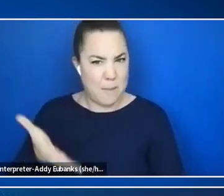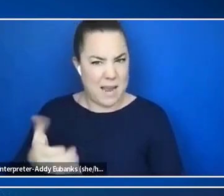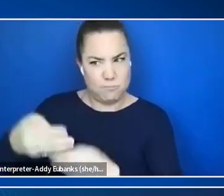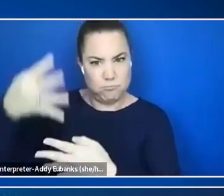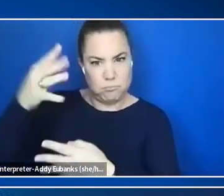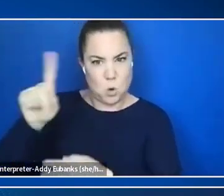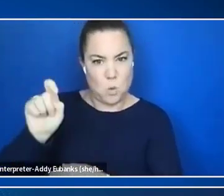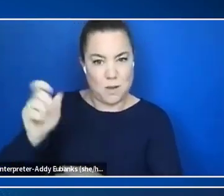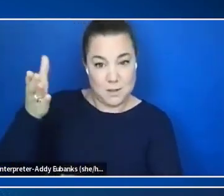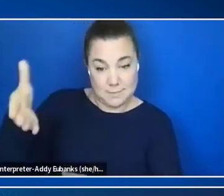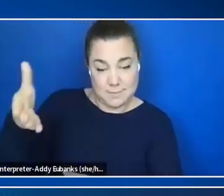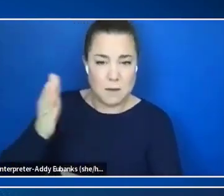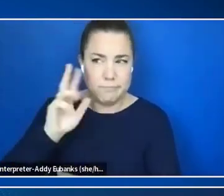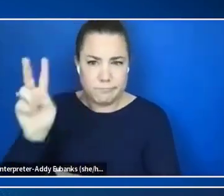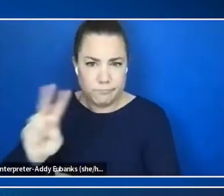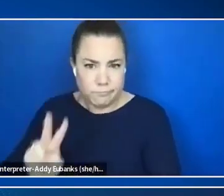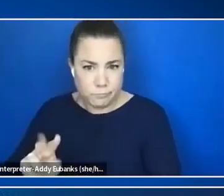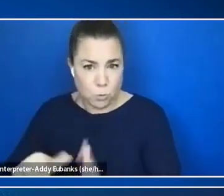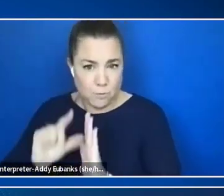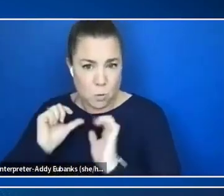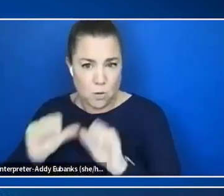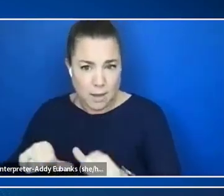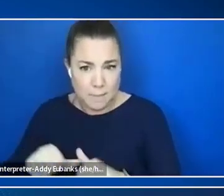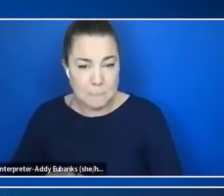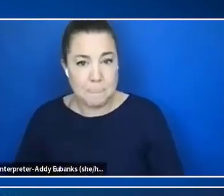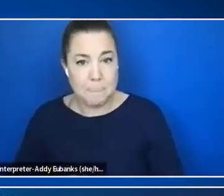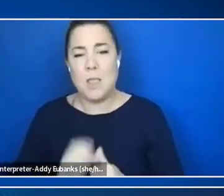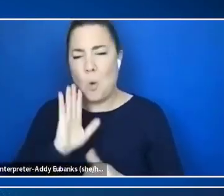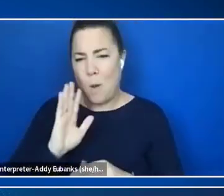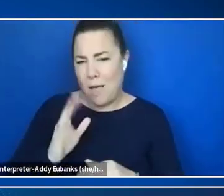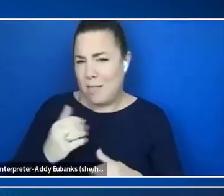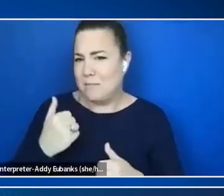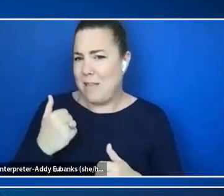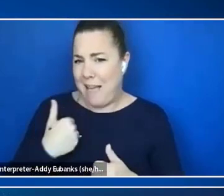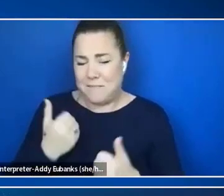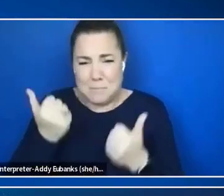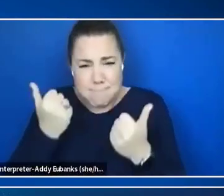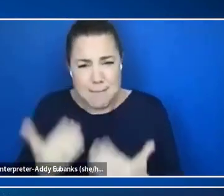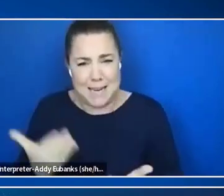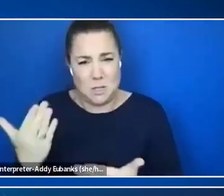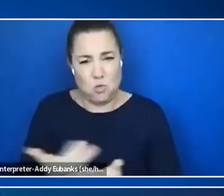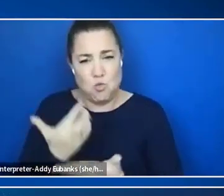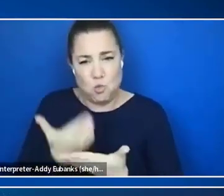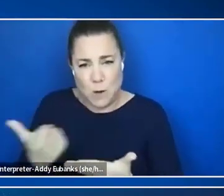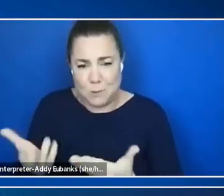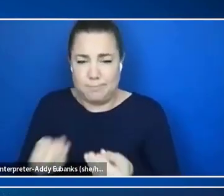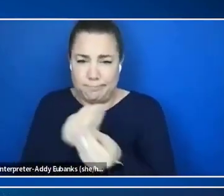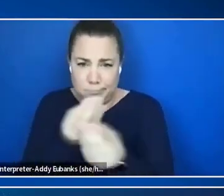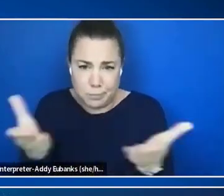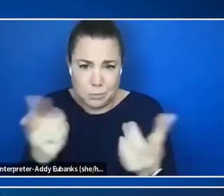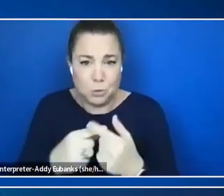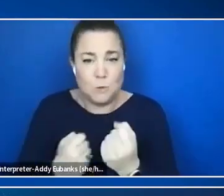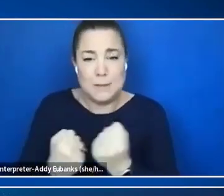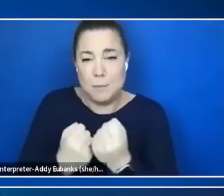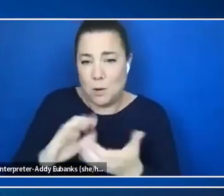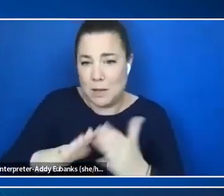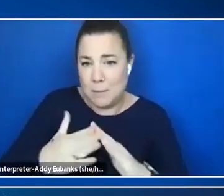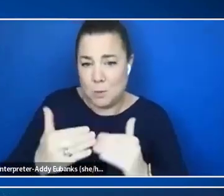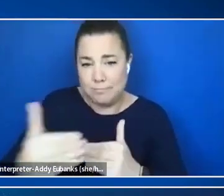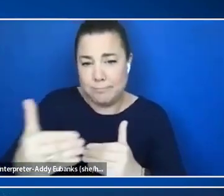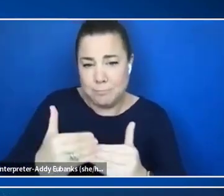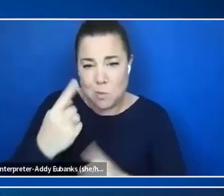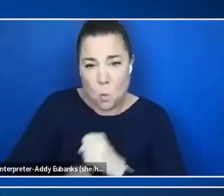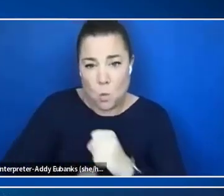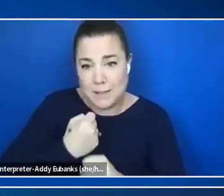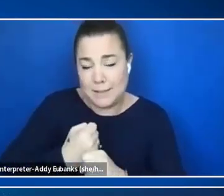take advantage of. We'll be developing a plethora of resources to support the community in the next year for this